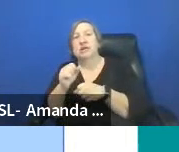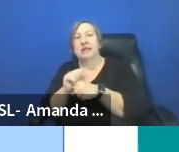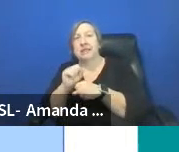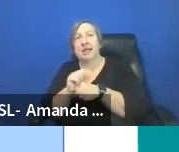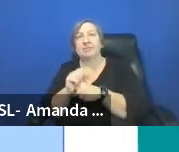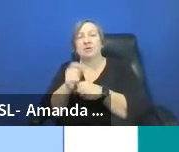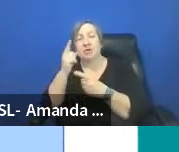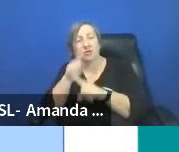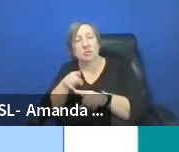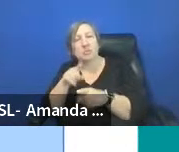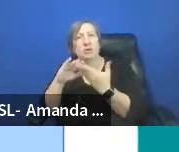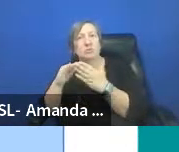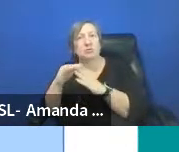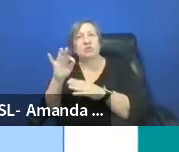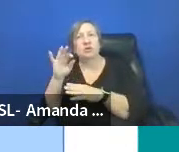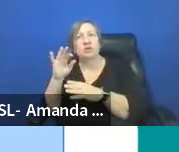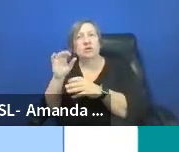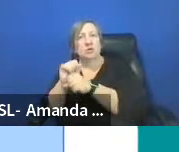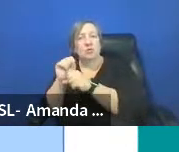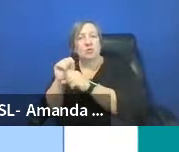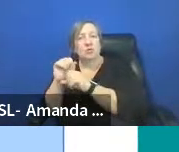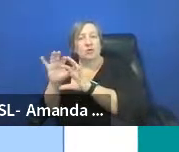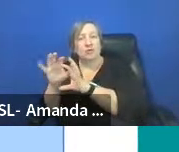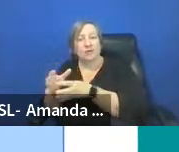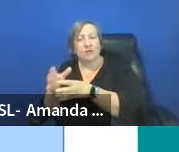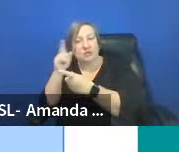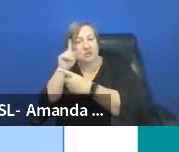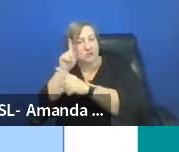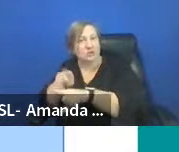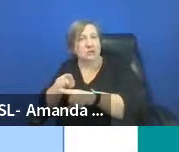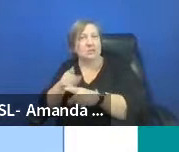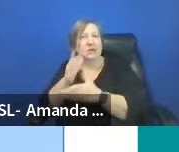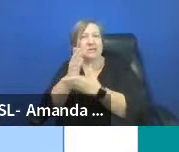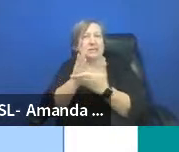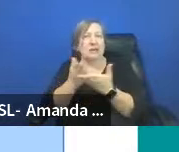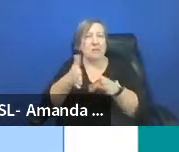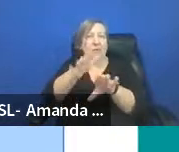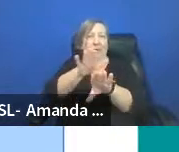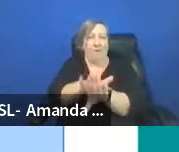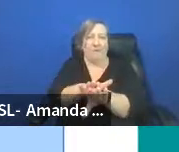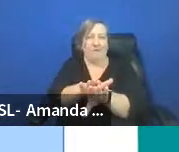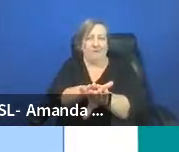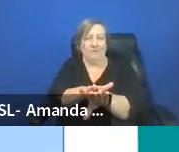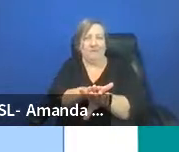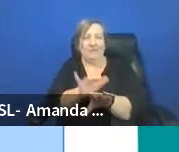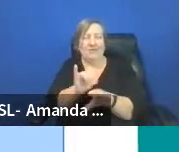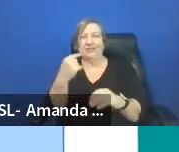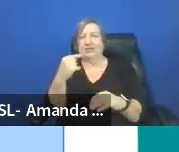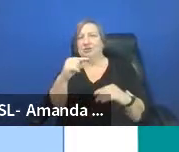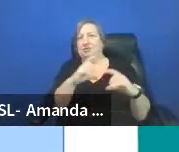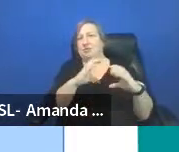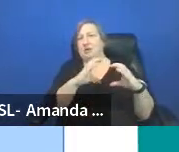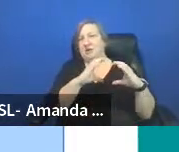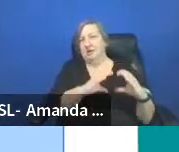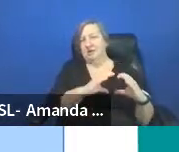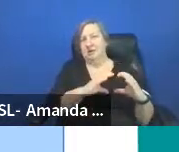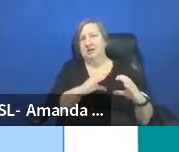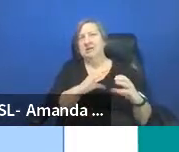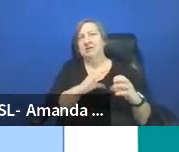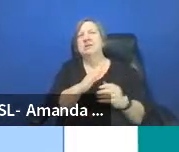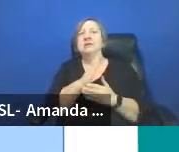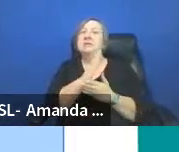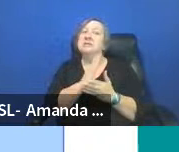community workforce agreement. There's this overlap space that you see in this green circle here, where